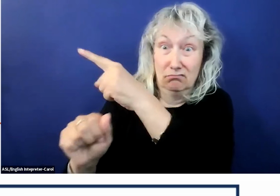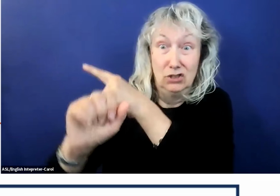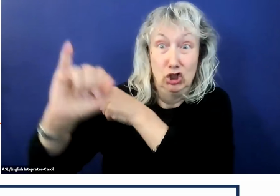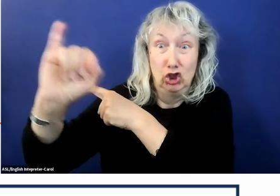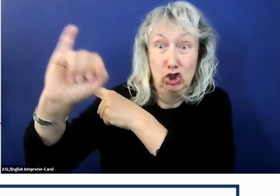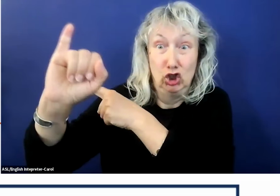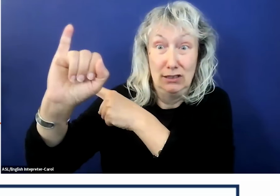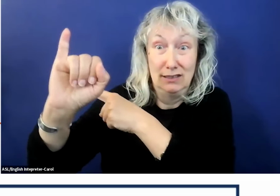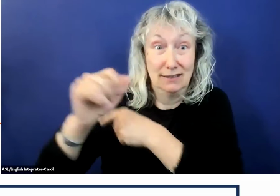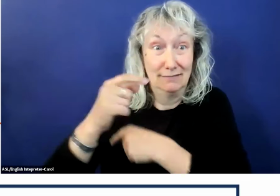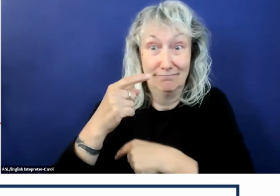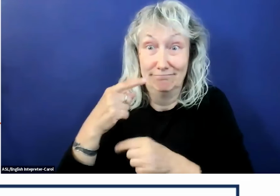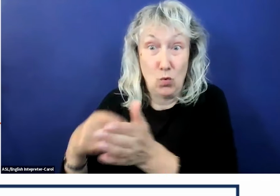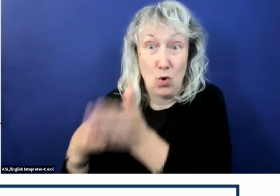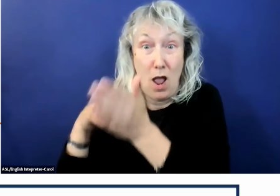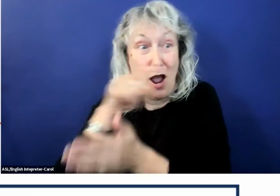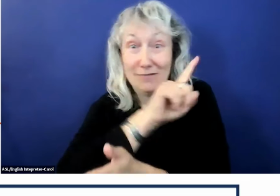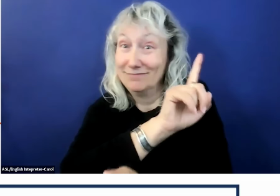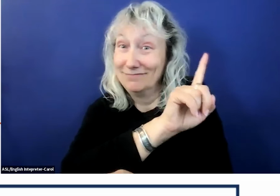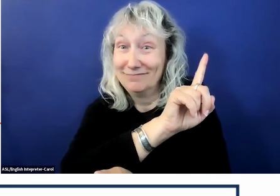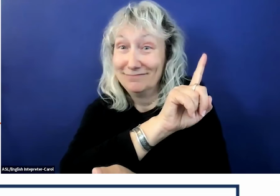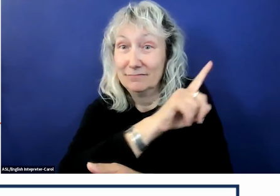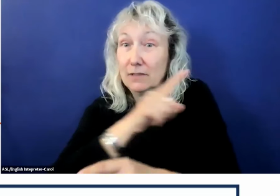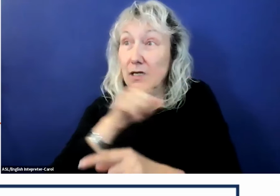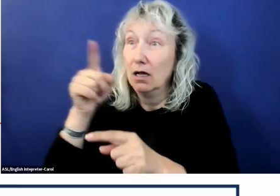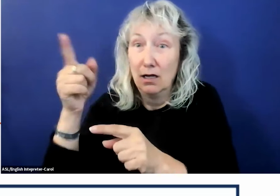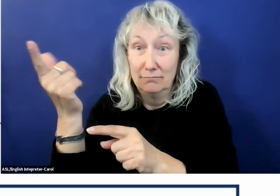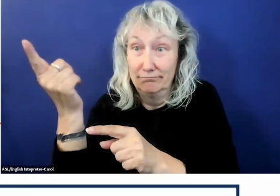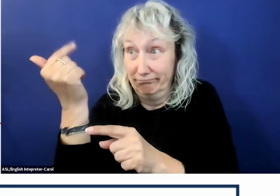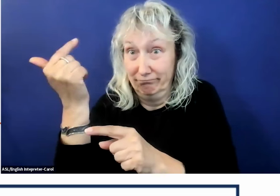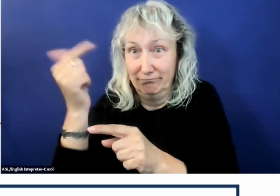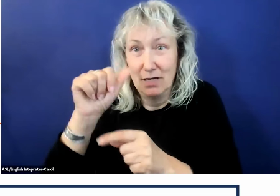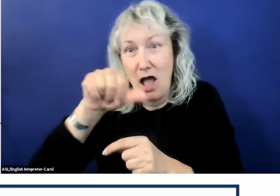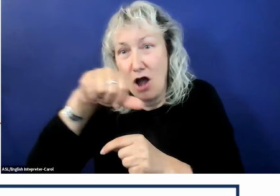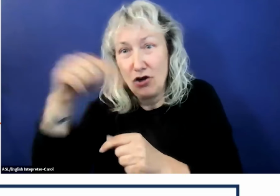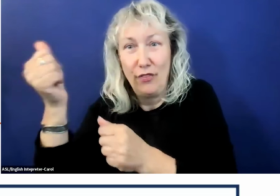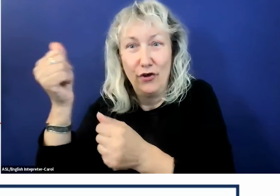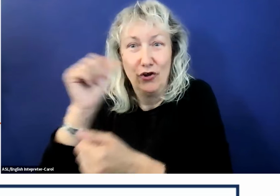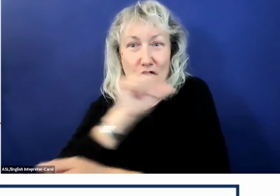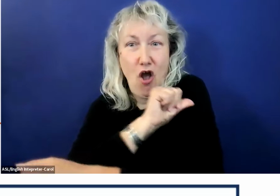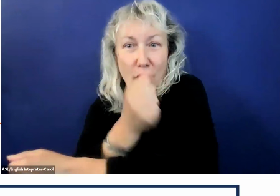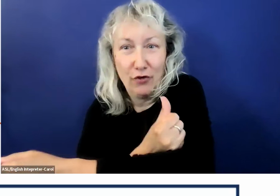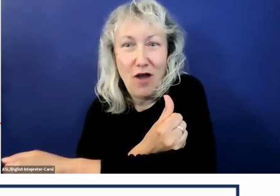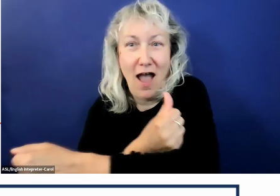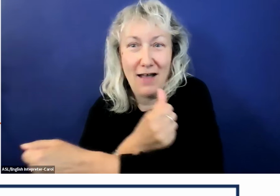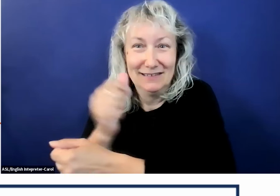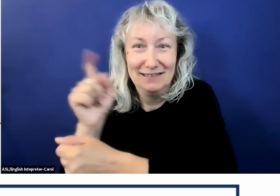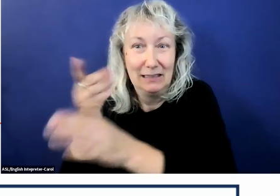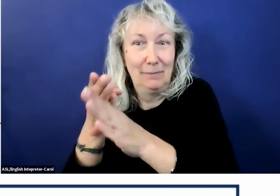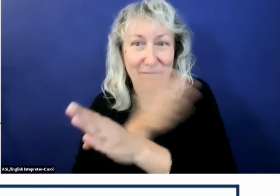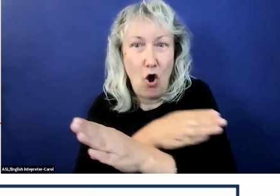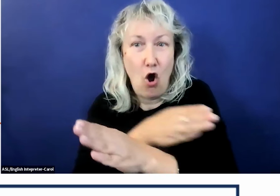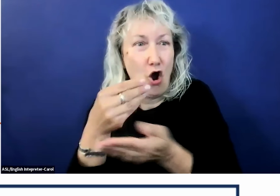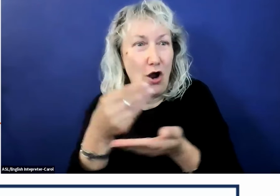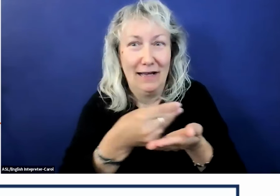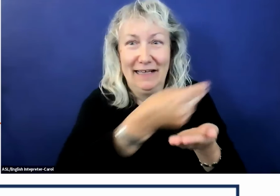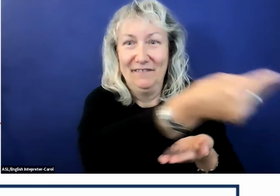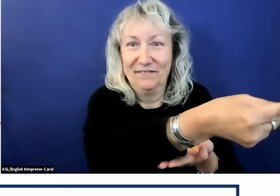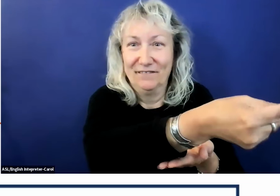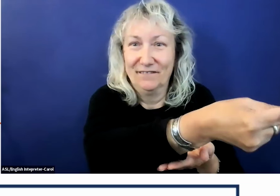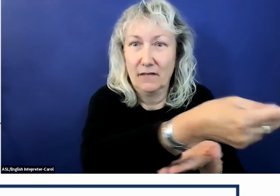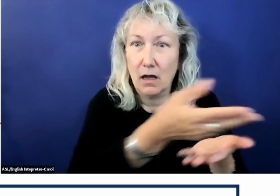prior authorization for a medication that you've been taking for years. It sometimes can take weeks